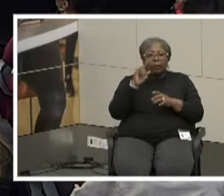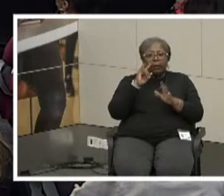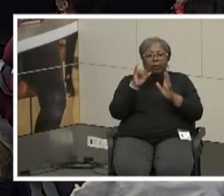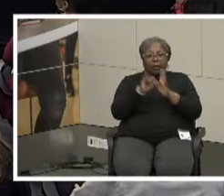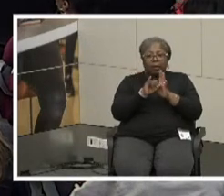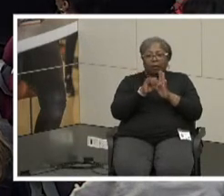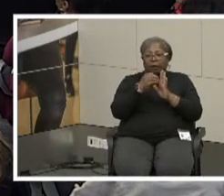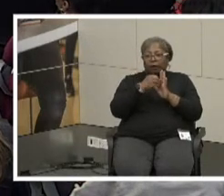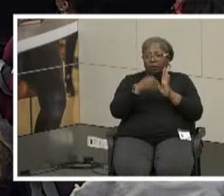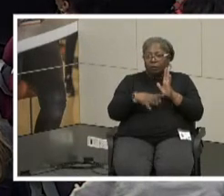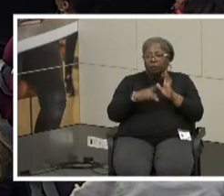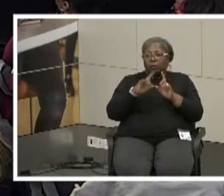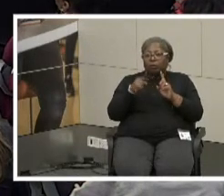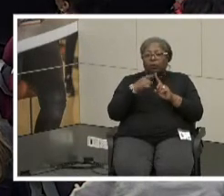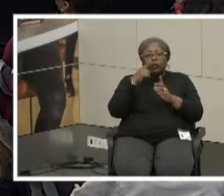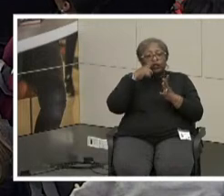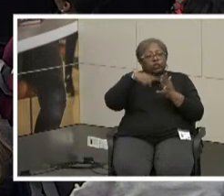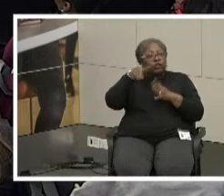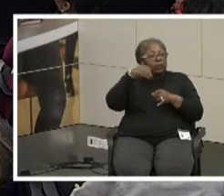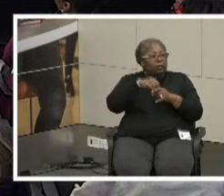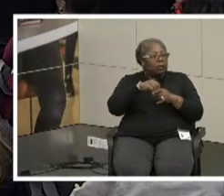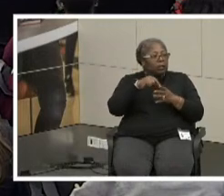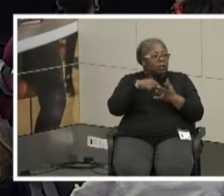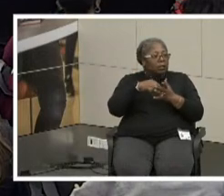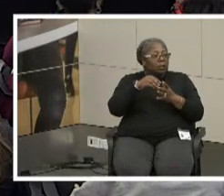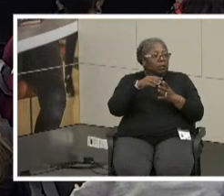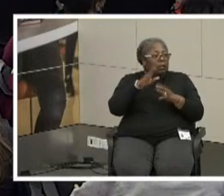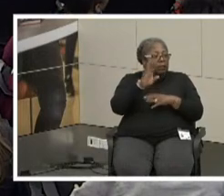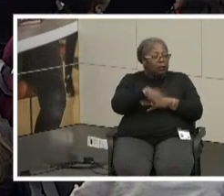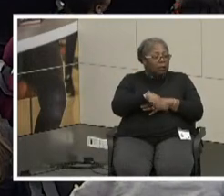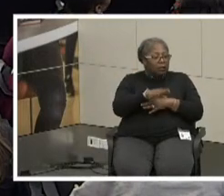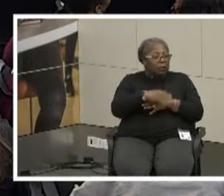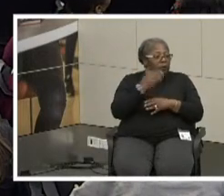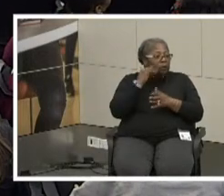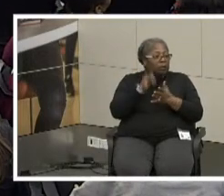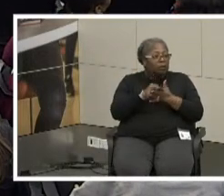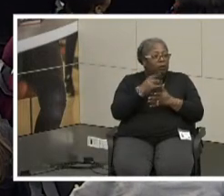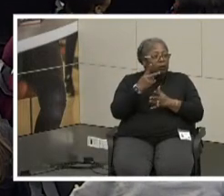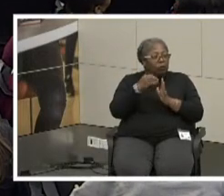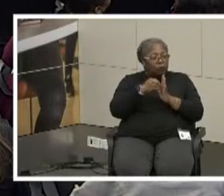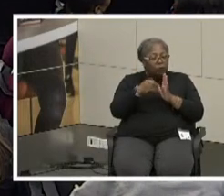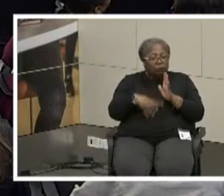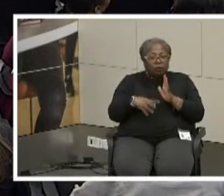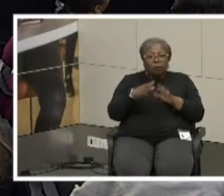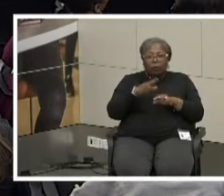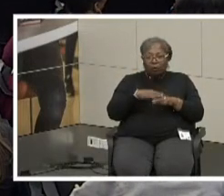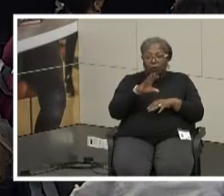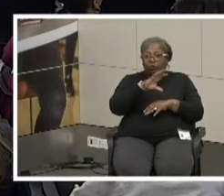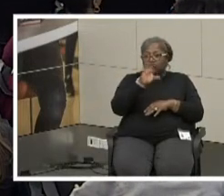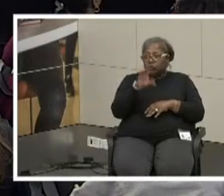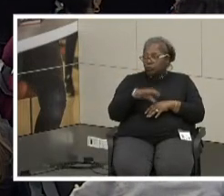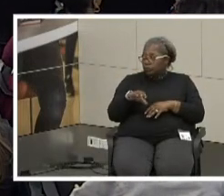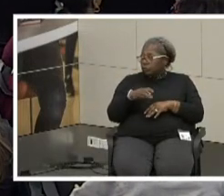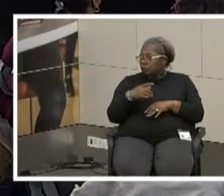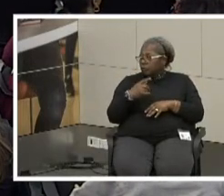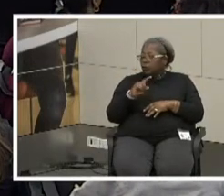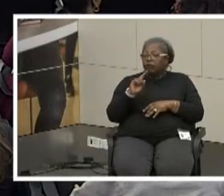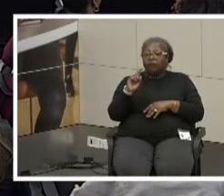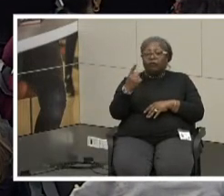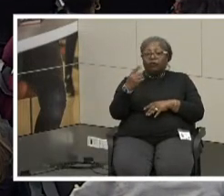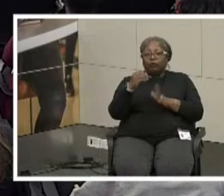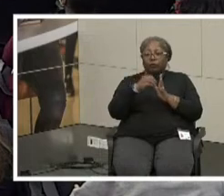themselves as students when they checked in this evening um we know that two students are on Zoom so our